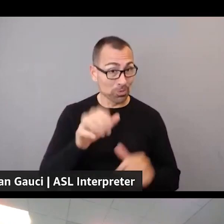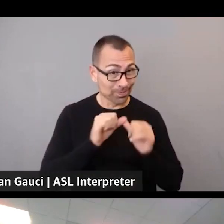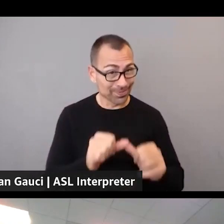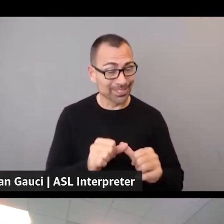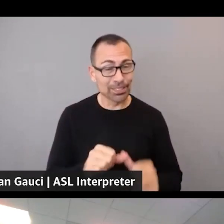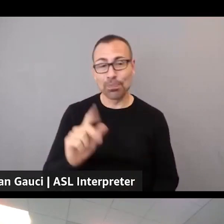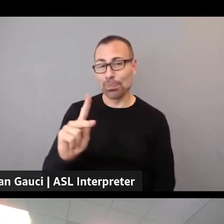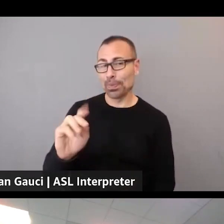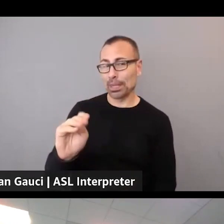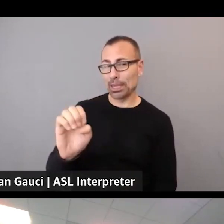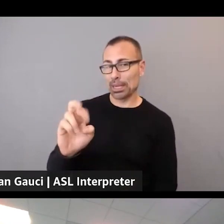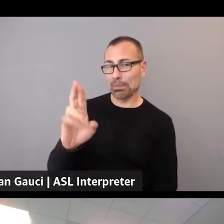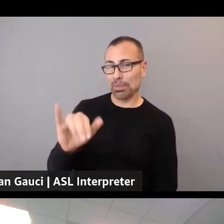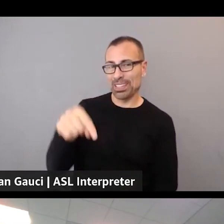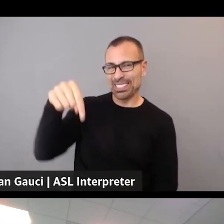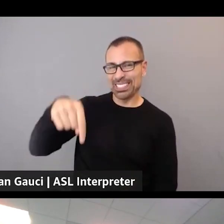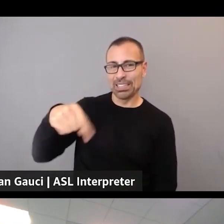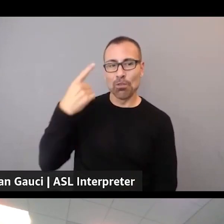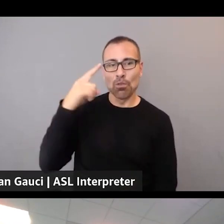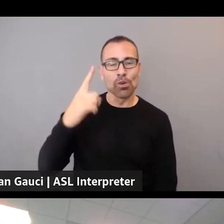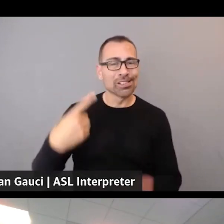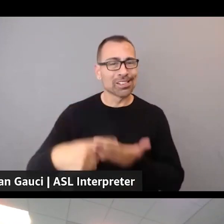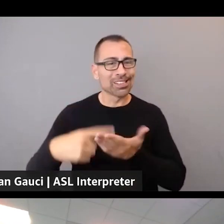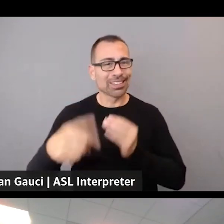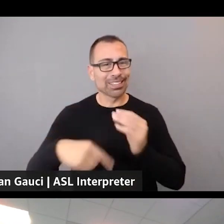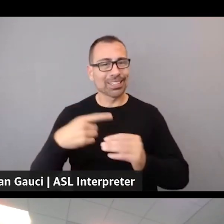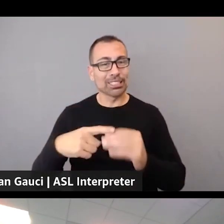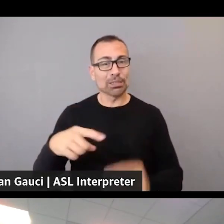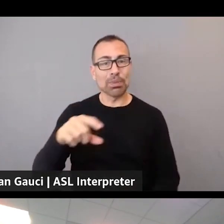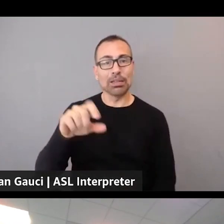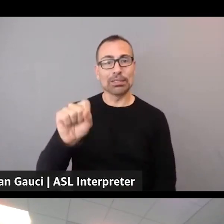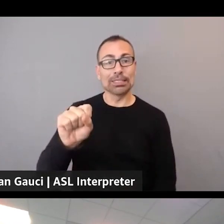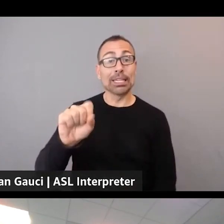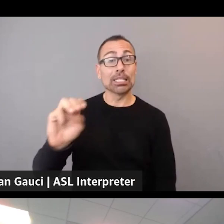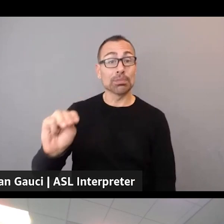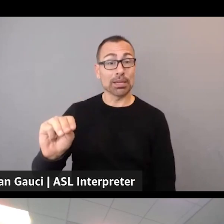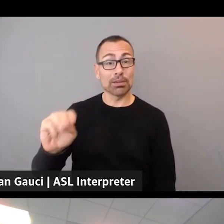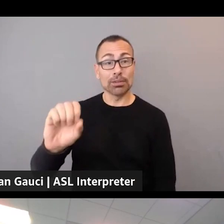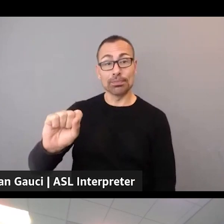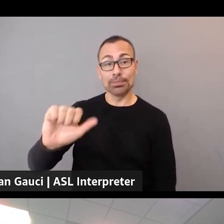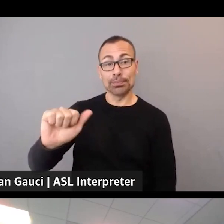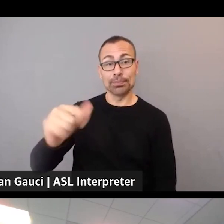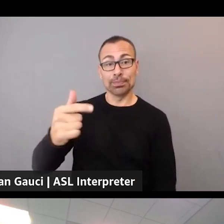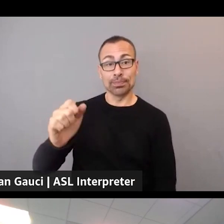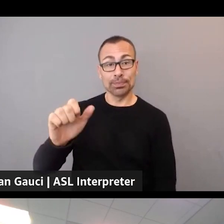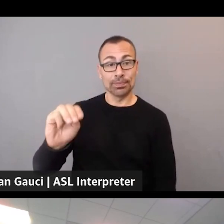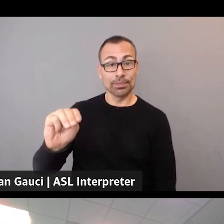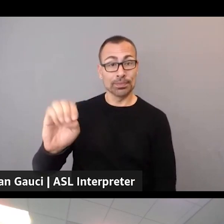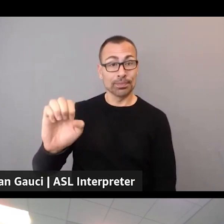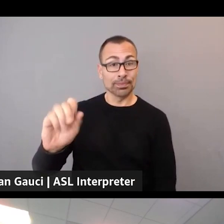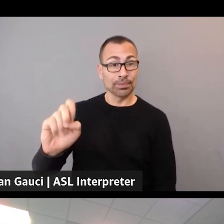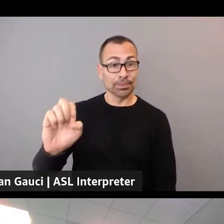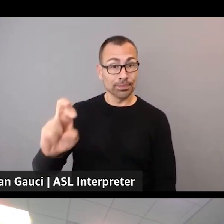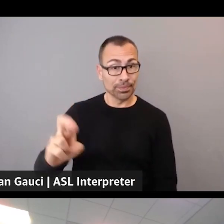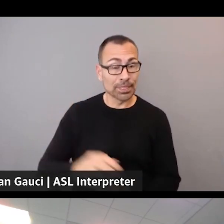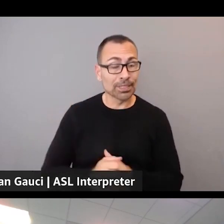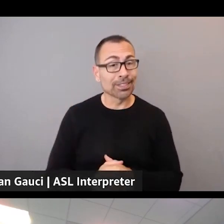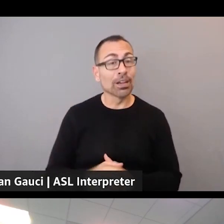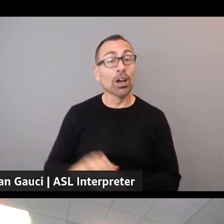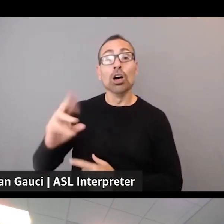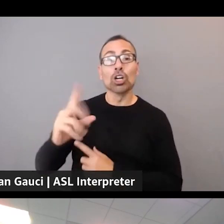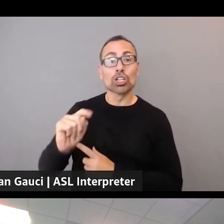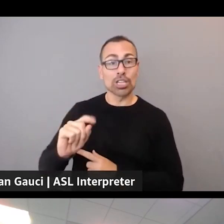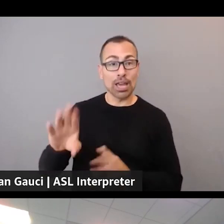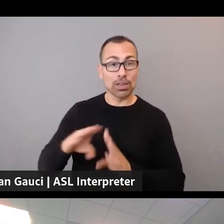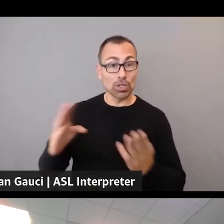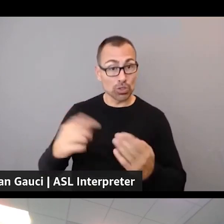us. We've got chat open. Brian and I are checking chat. We are taking your questions. I see a bunch of people in